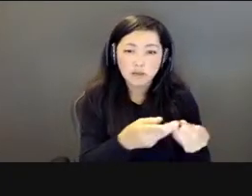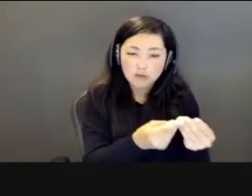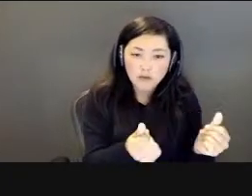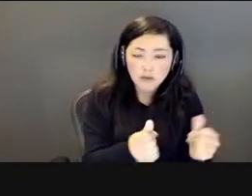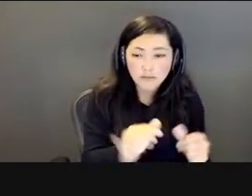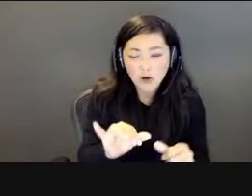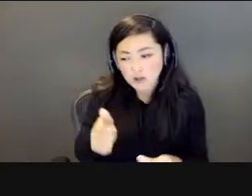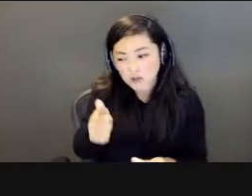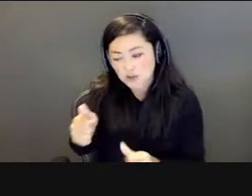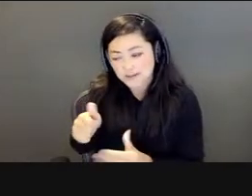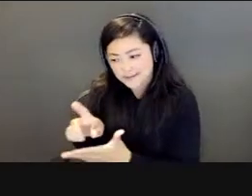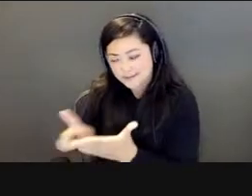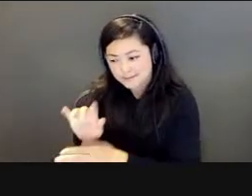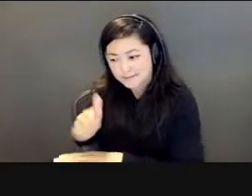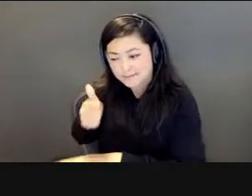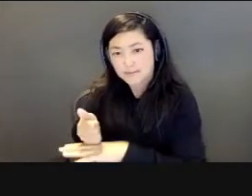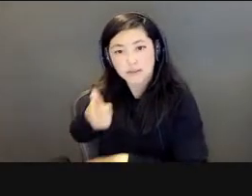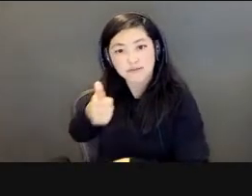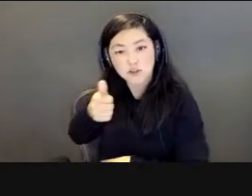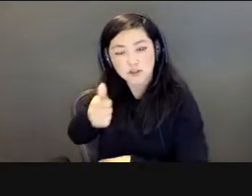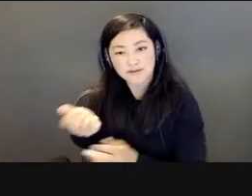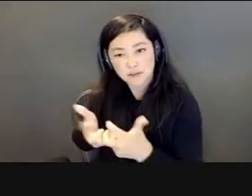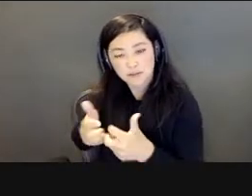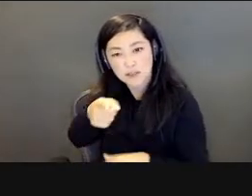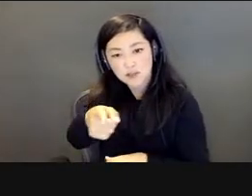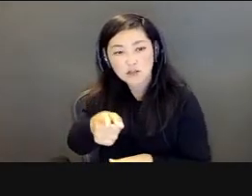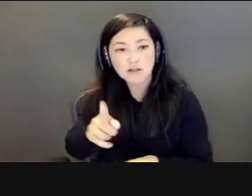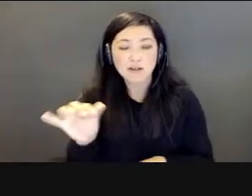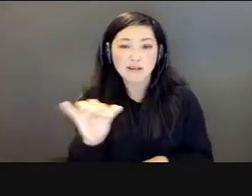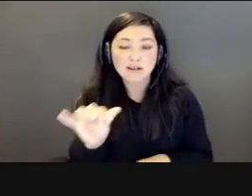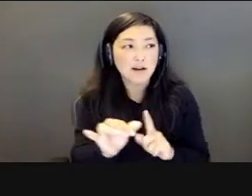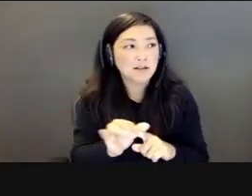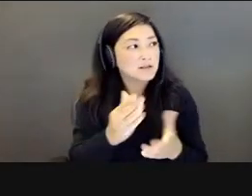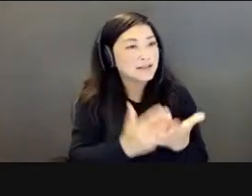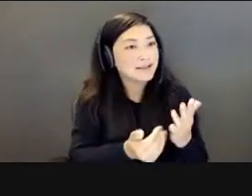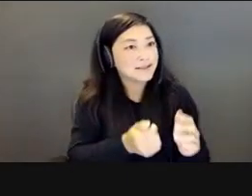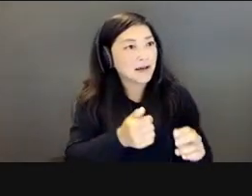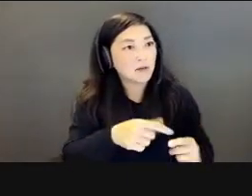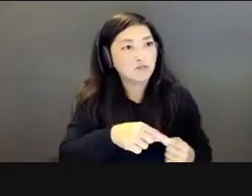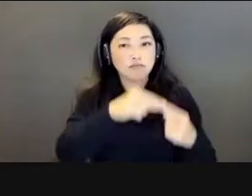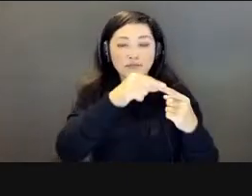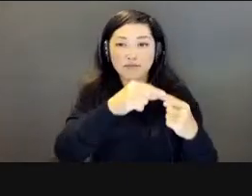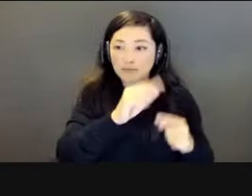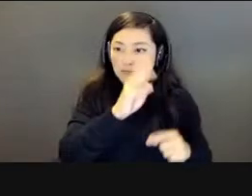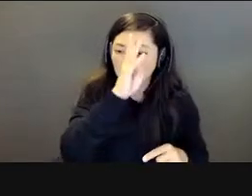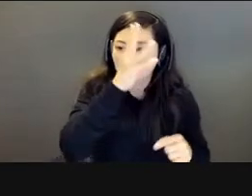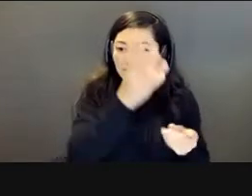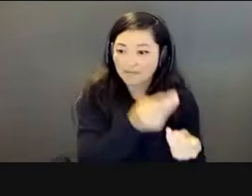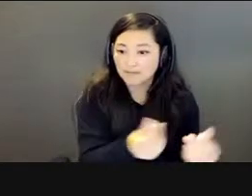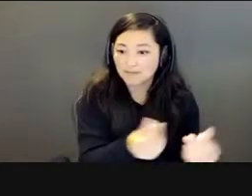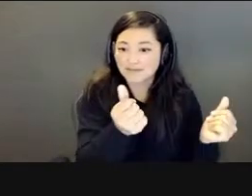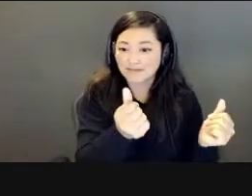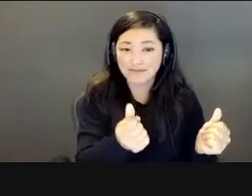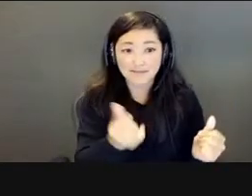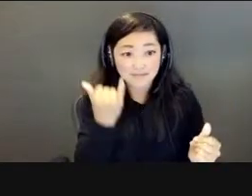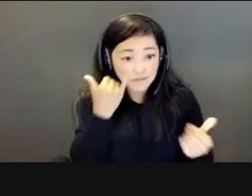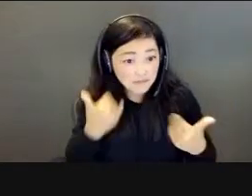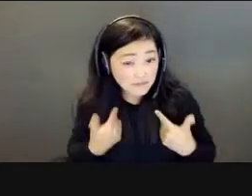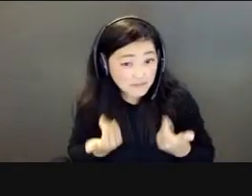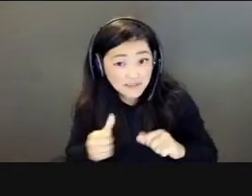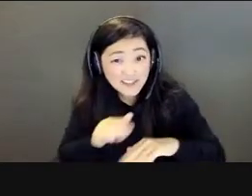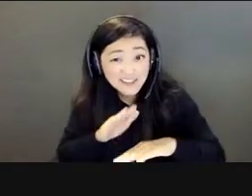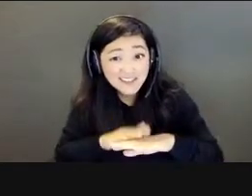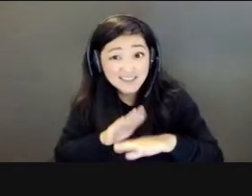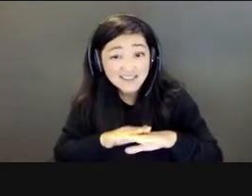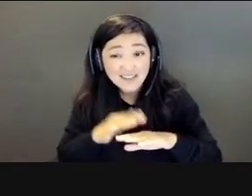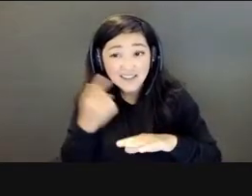designed yourself, as well as some like off-the-shelf solutions. So if you have any advice for somebody